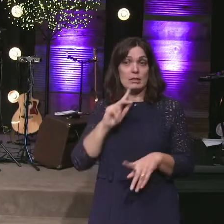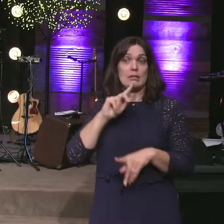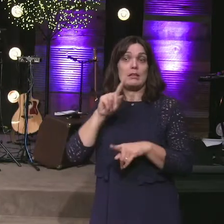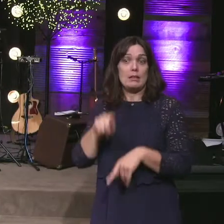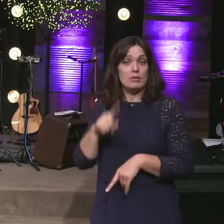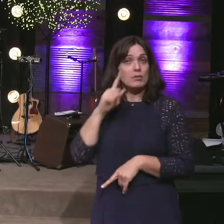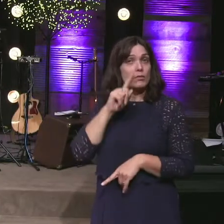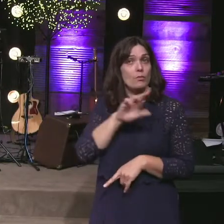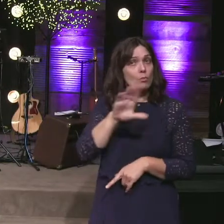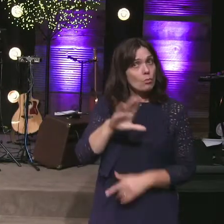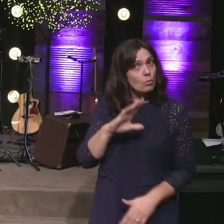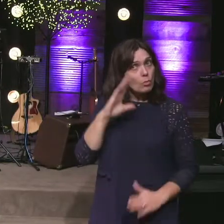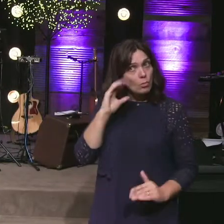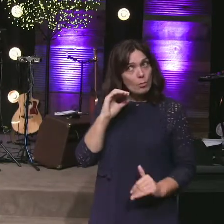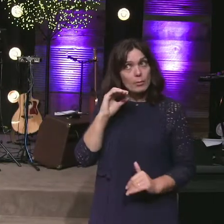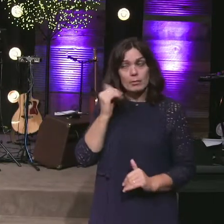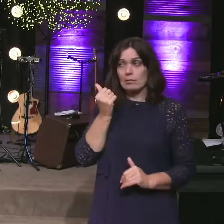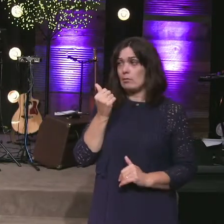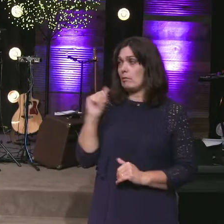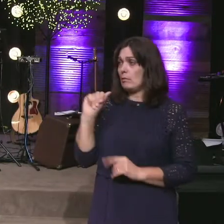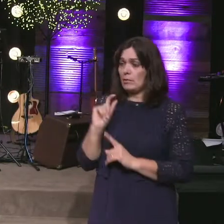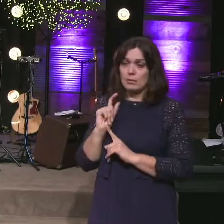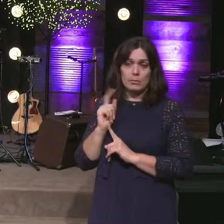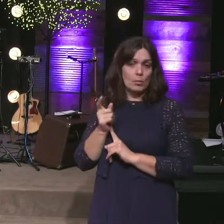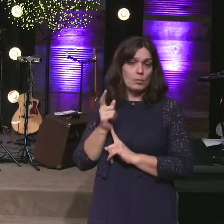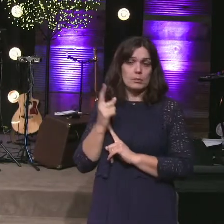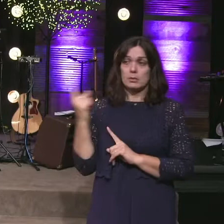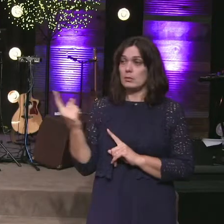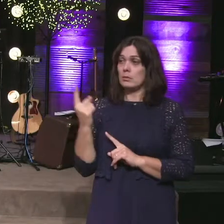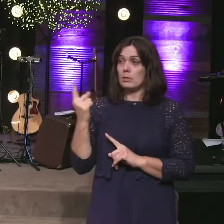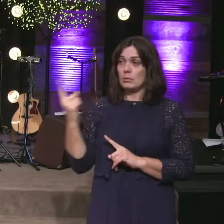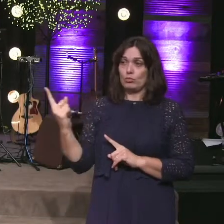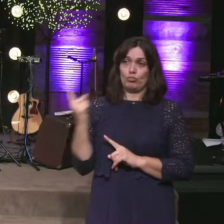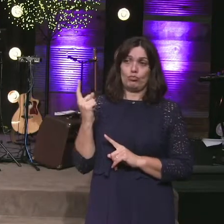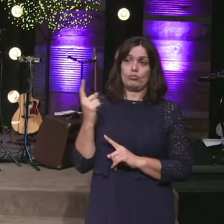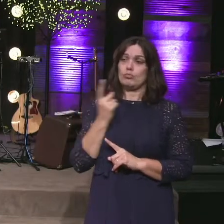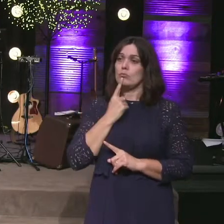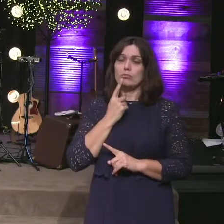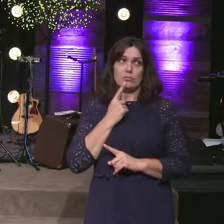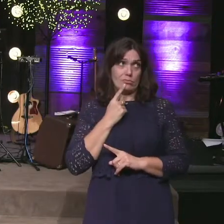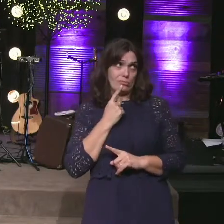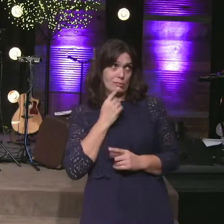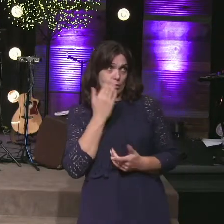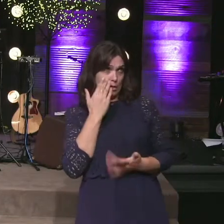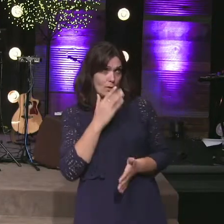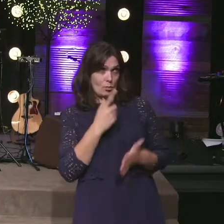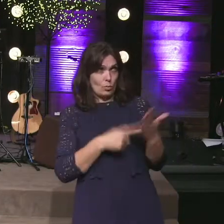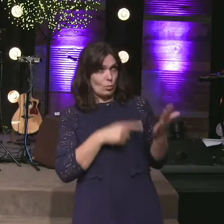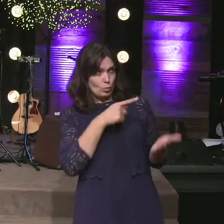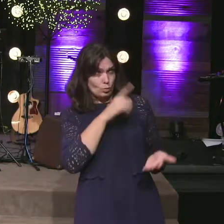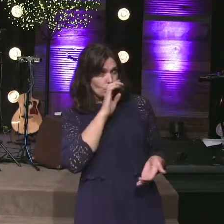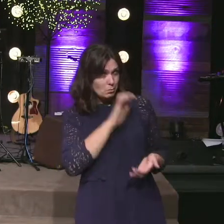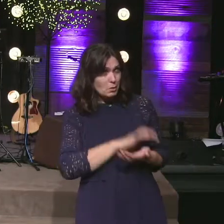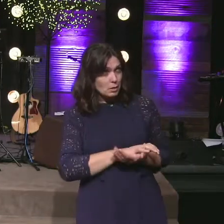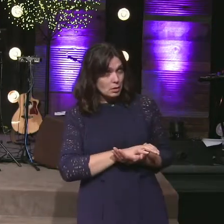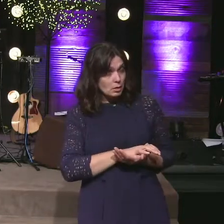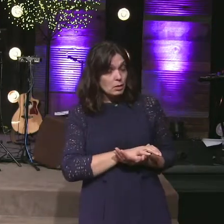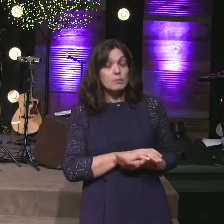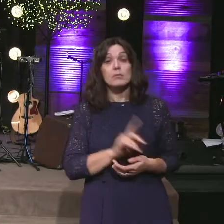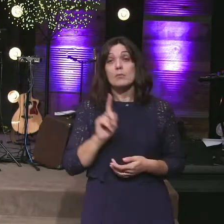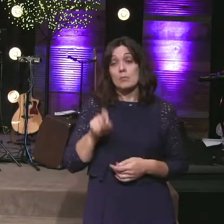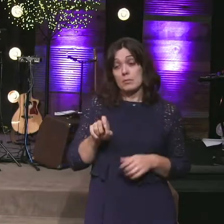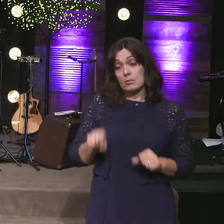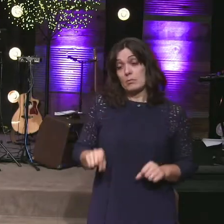have. At a moment's notice, and somebody were to come up to you and say, I don't know, what do you believe? You need to be